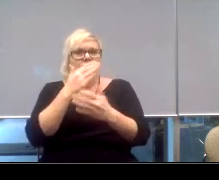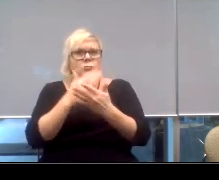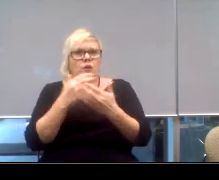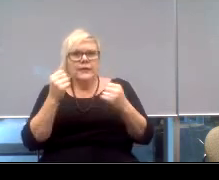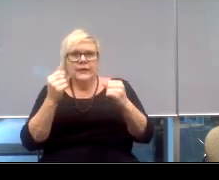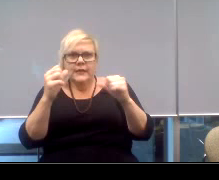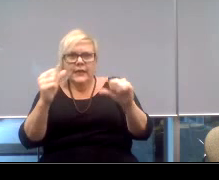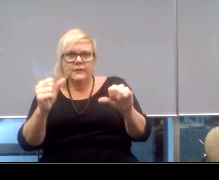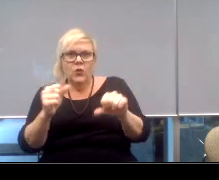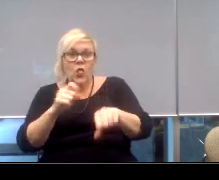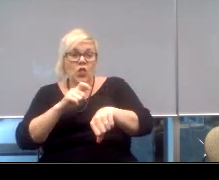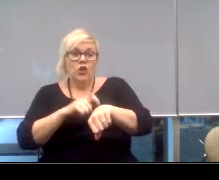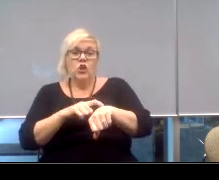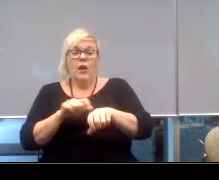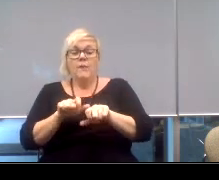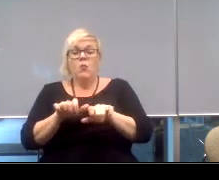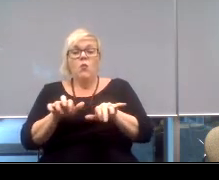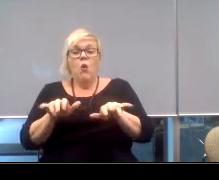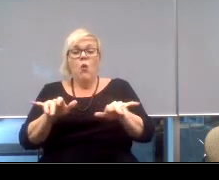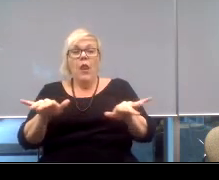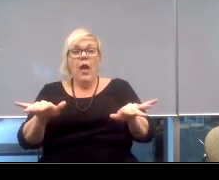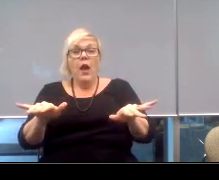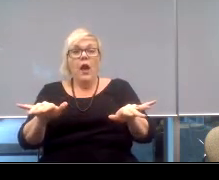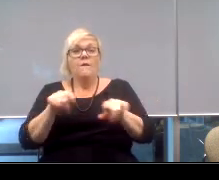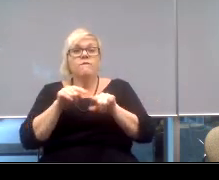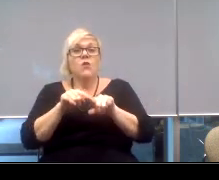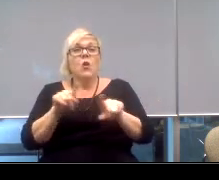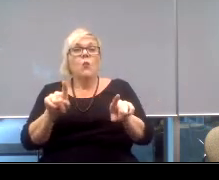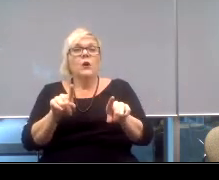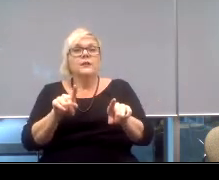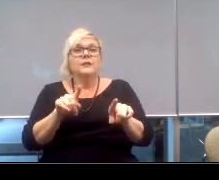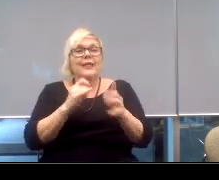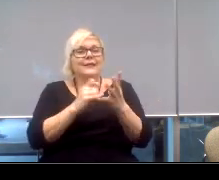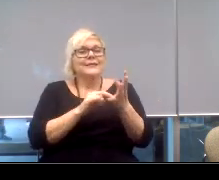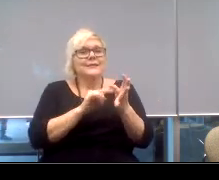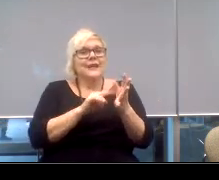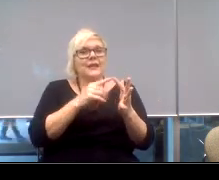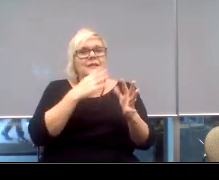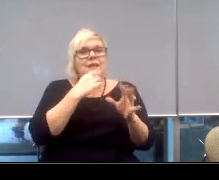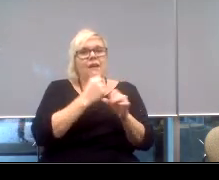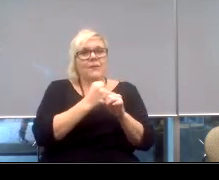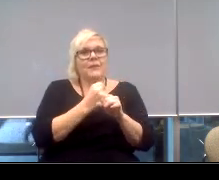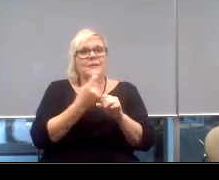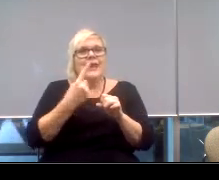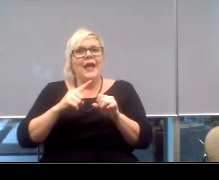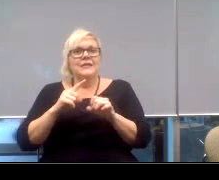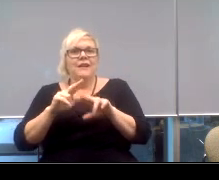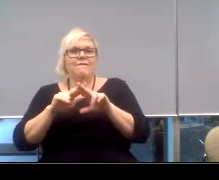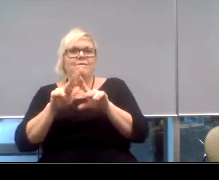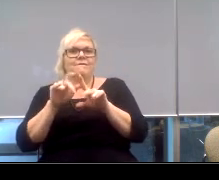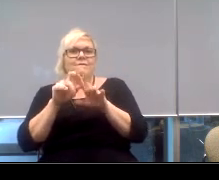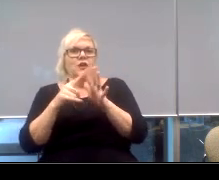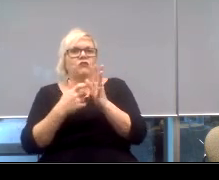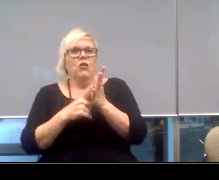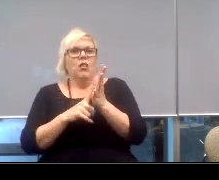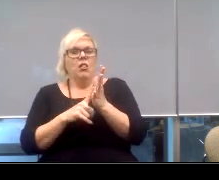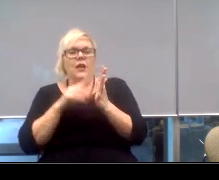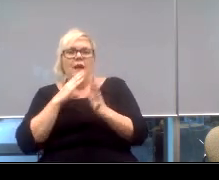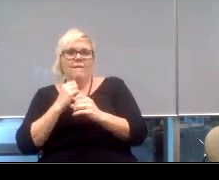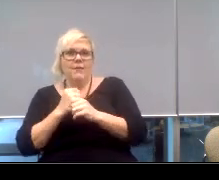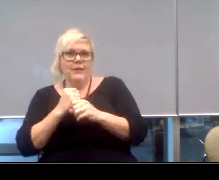the NDIS is guided by agreements made between the Commonwealth and state and territory governments. This includes agreement on the roles